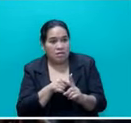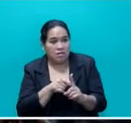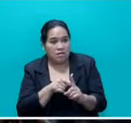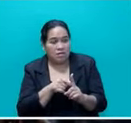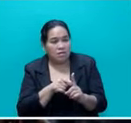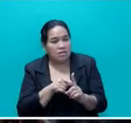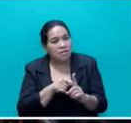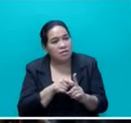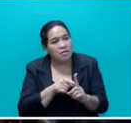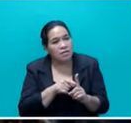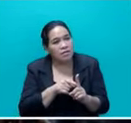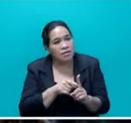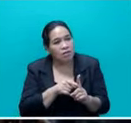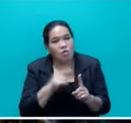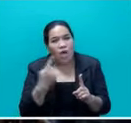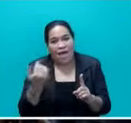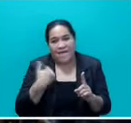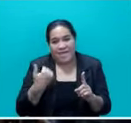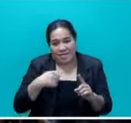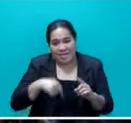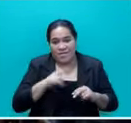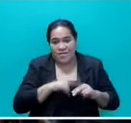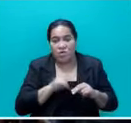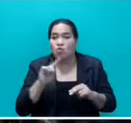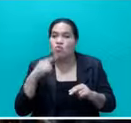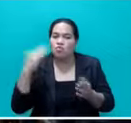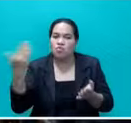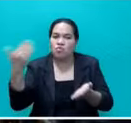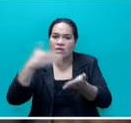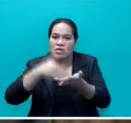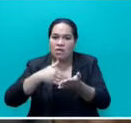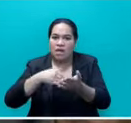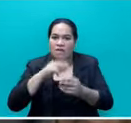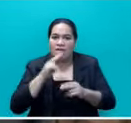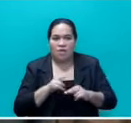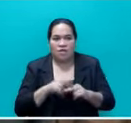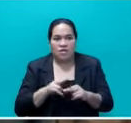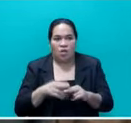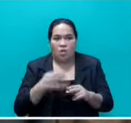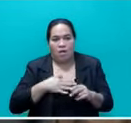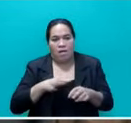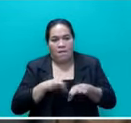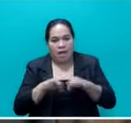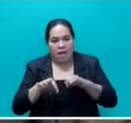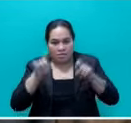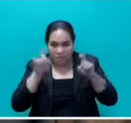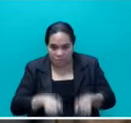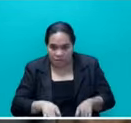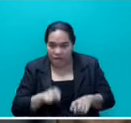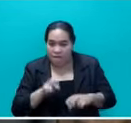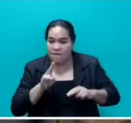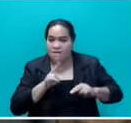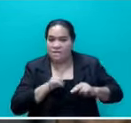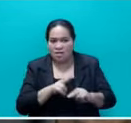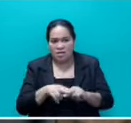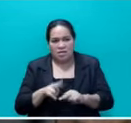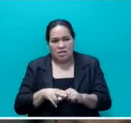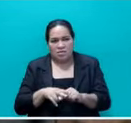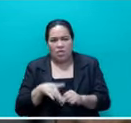offender who resides in Fiji or enters Fiji with the intention to reside in Fiji. What about